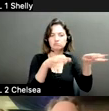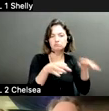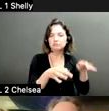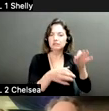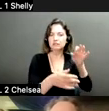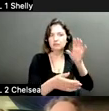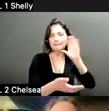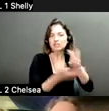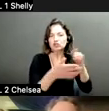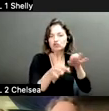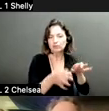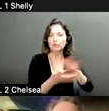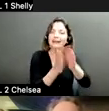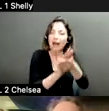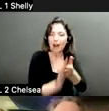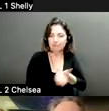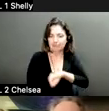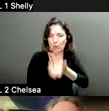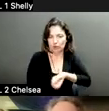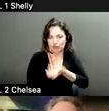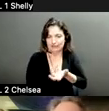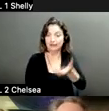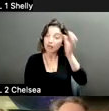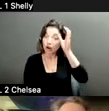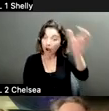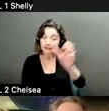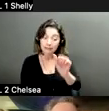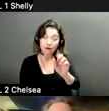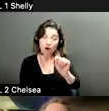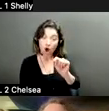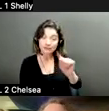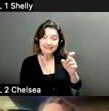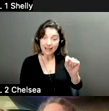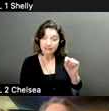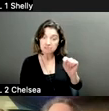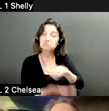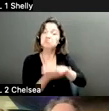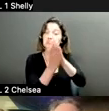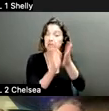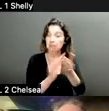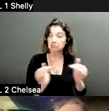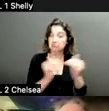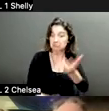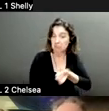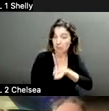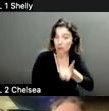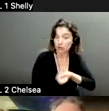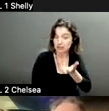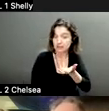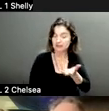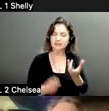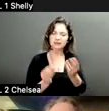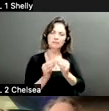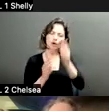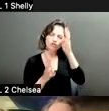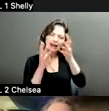the concept of alt text as poetry, is to, you know, take a poetic sort of